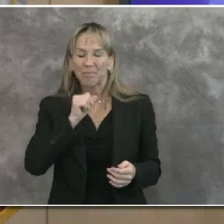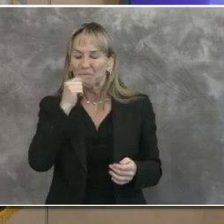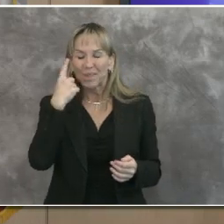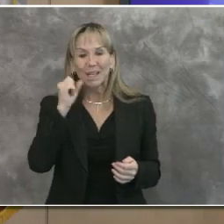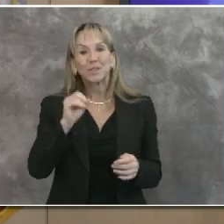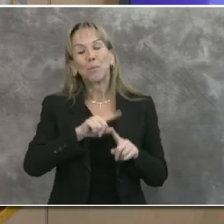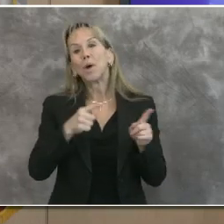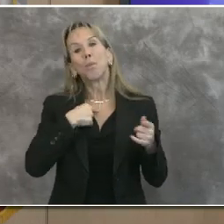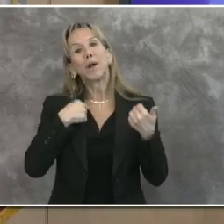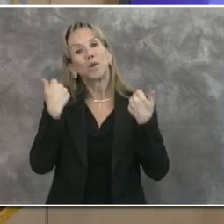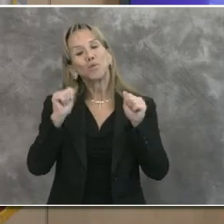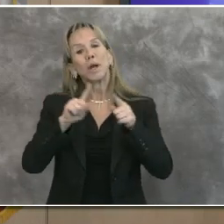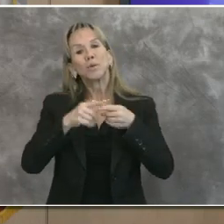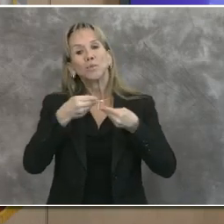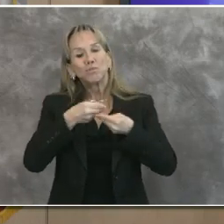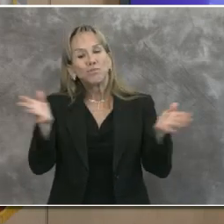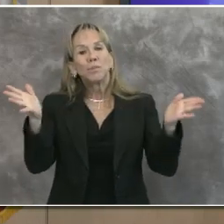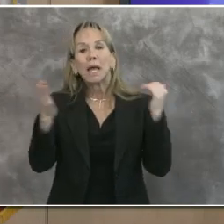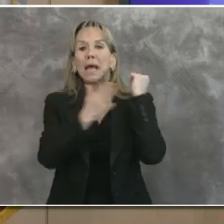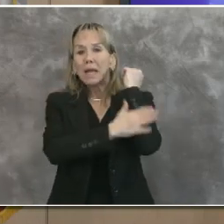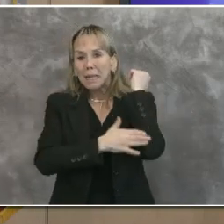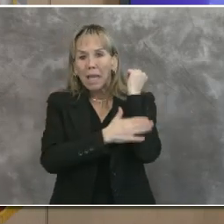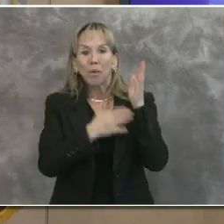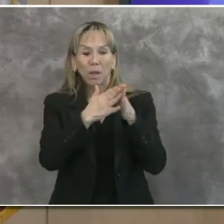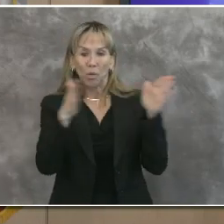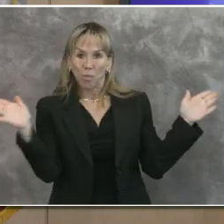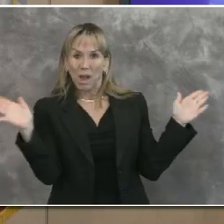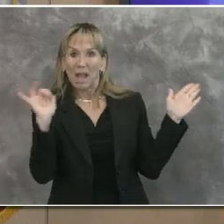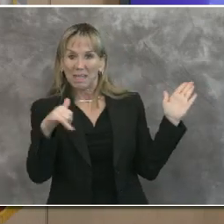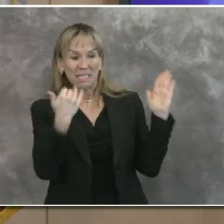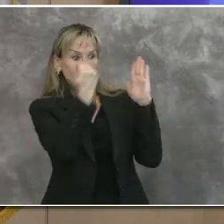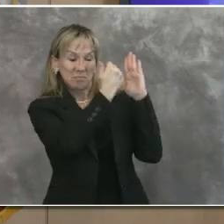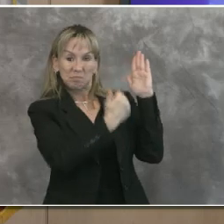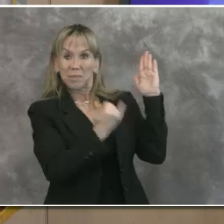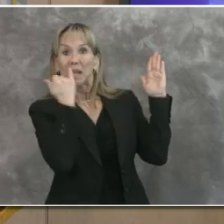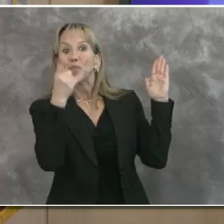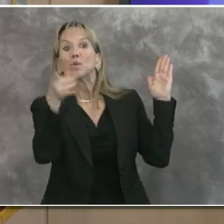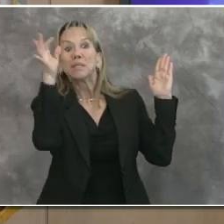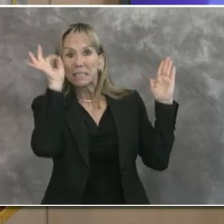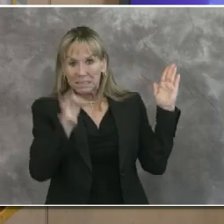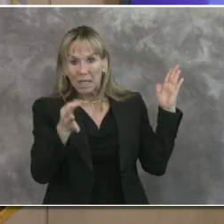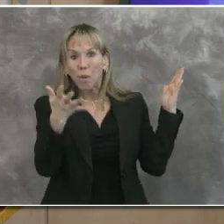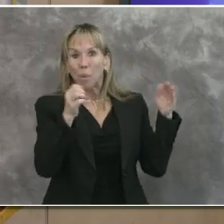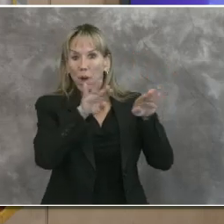a countywide framework, at least, of if you do choose to open, these are the conditions under which you would do it.